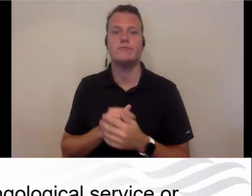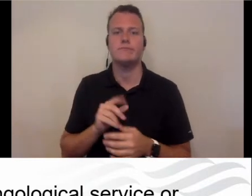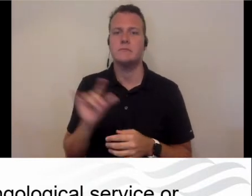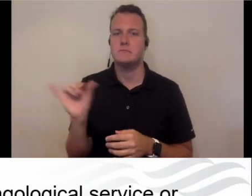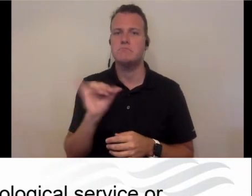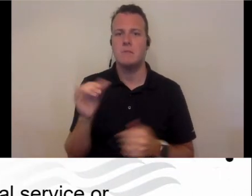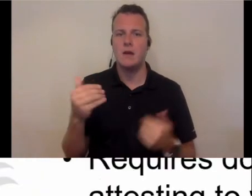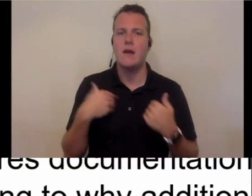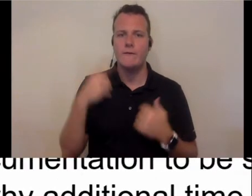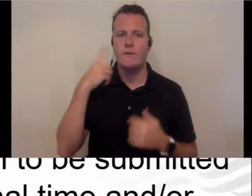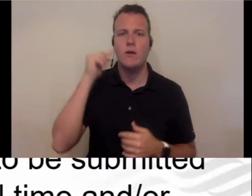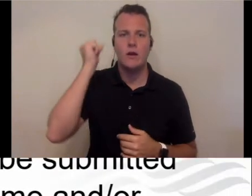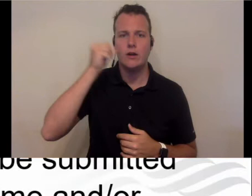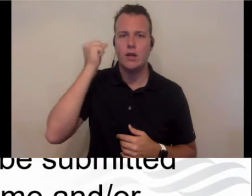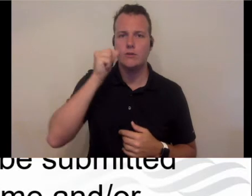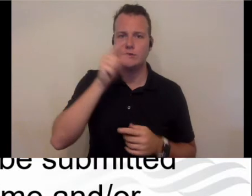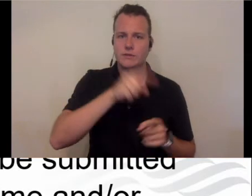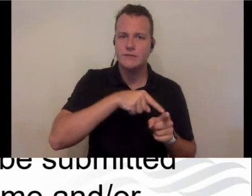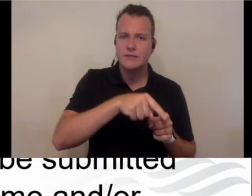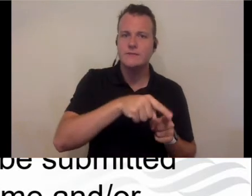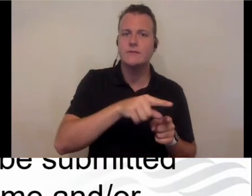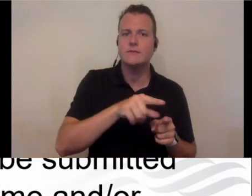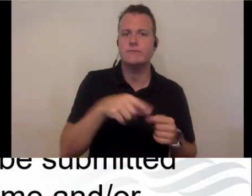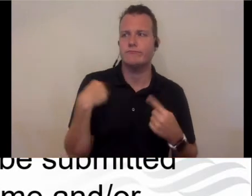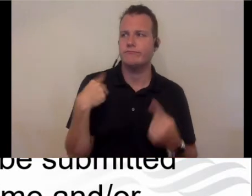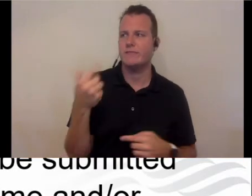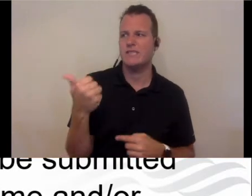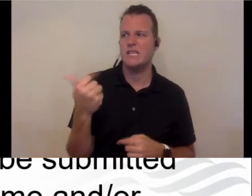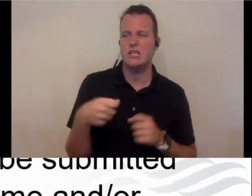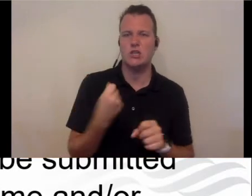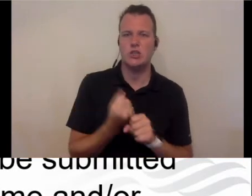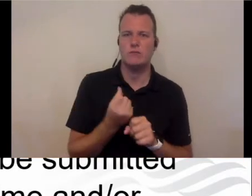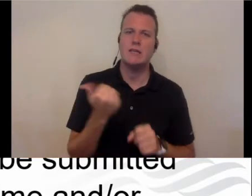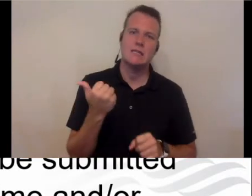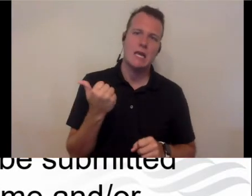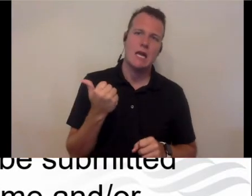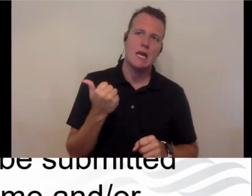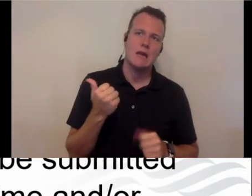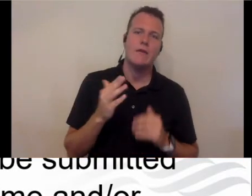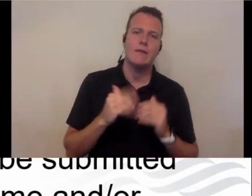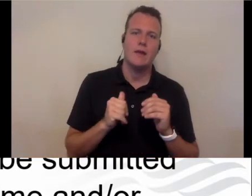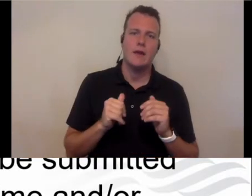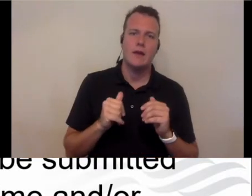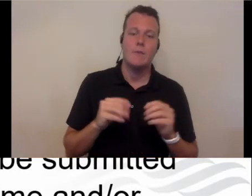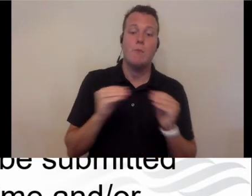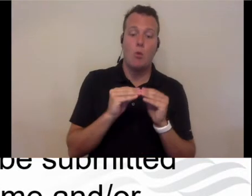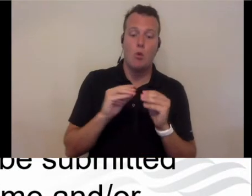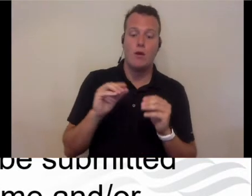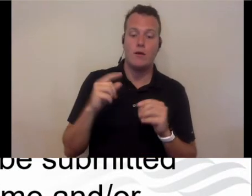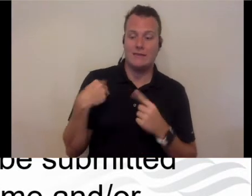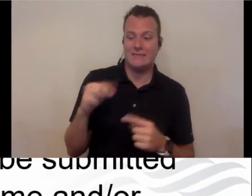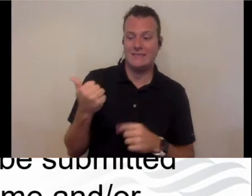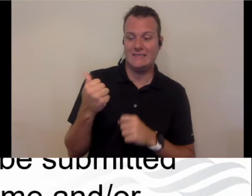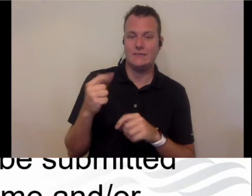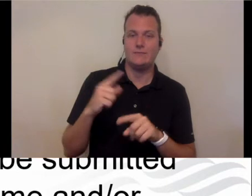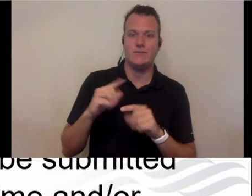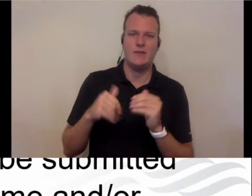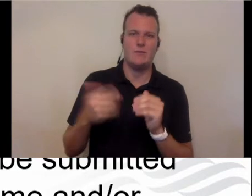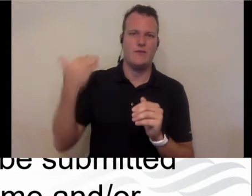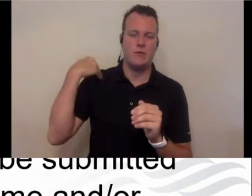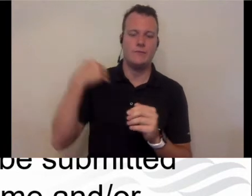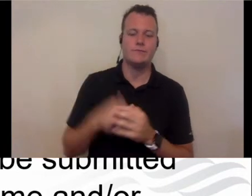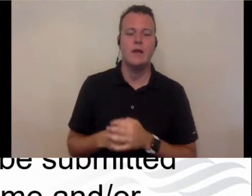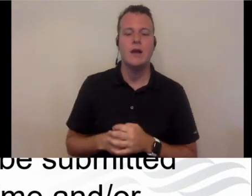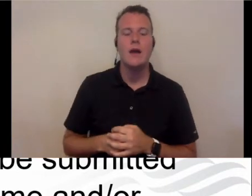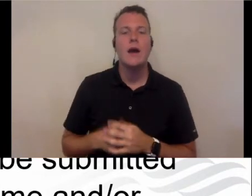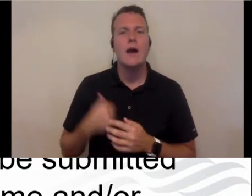in the last 10 years, more so in the last 10 than before. So I've mentioned modifiers, and that's when you're doing something